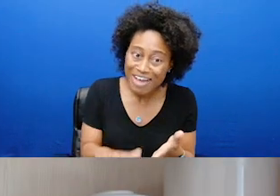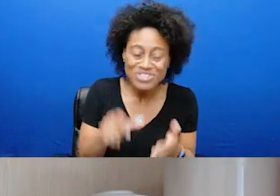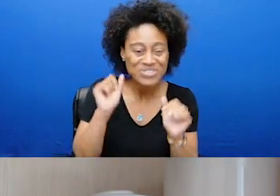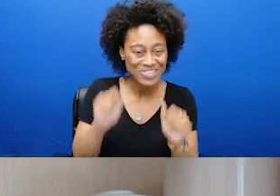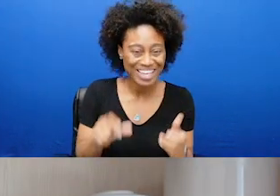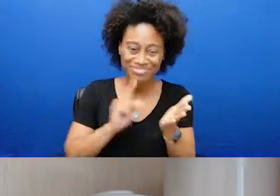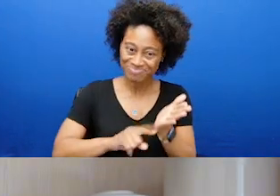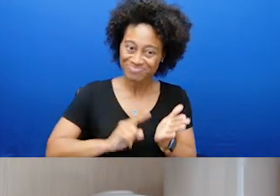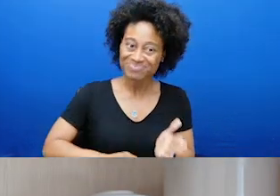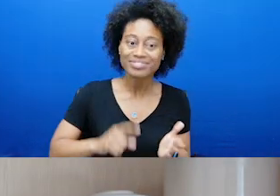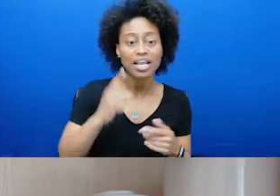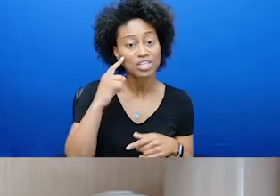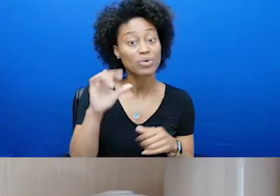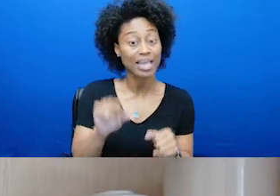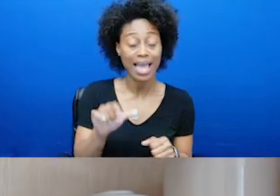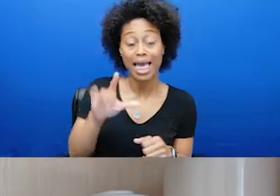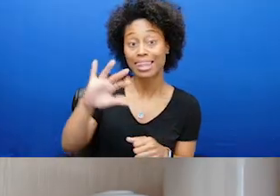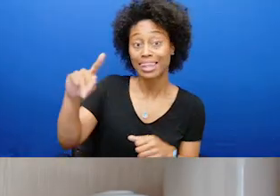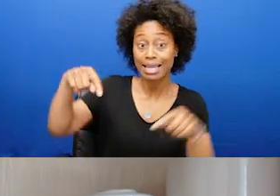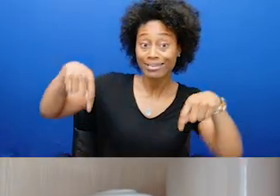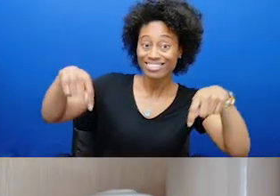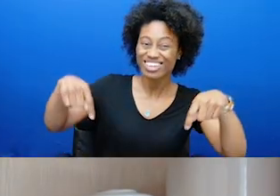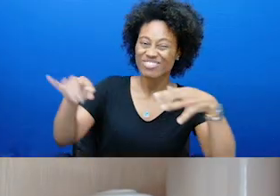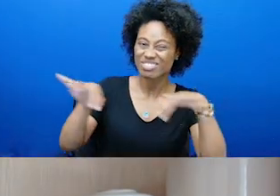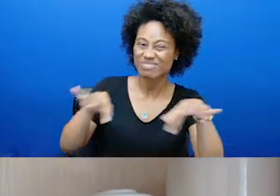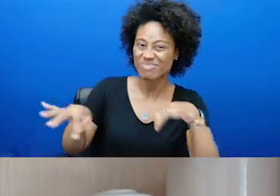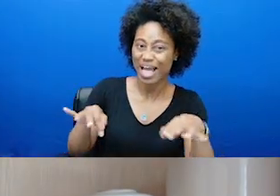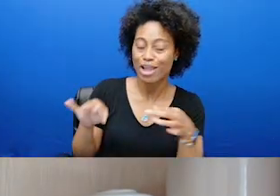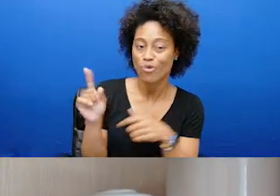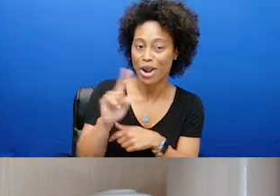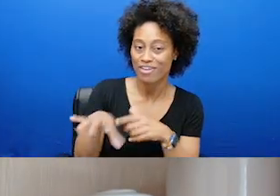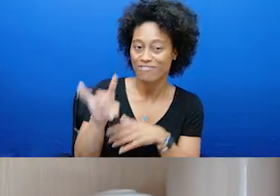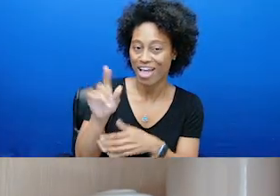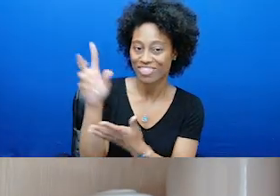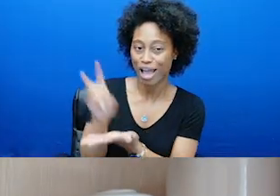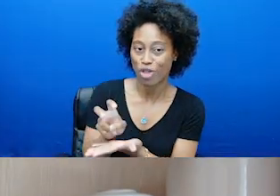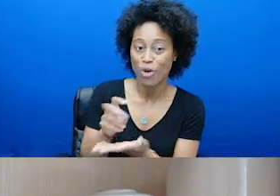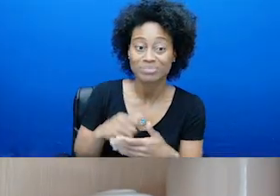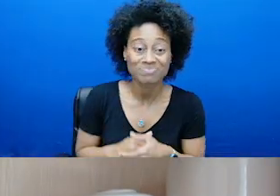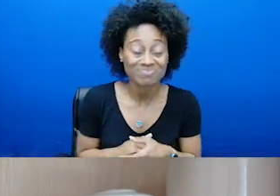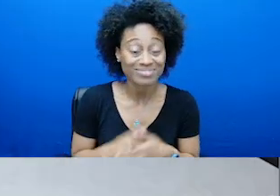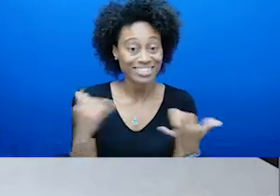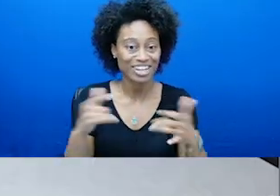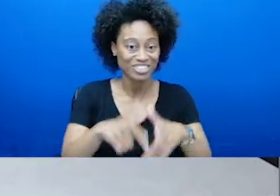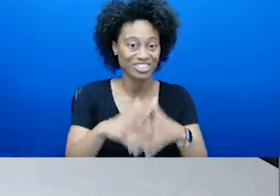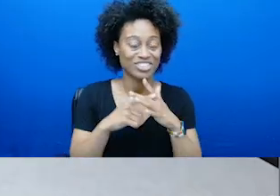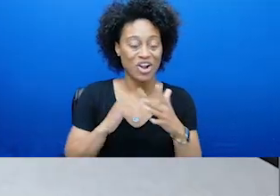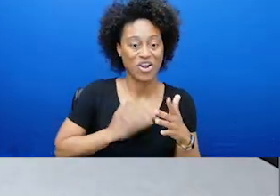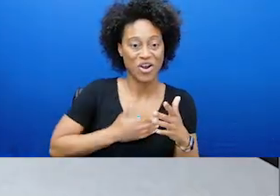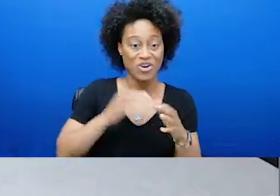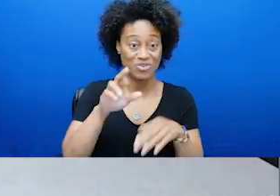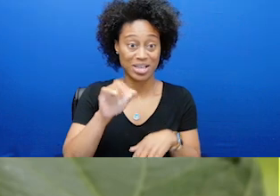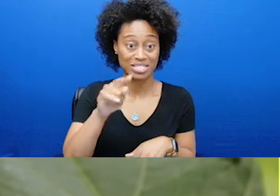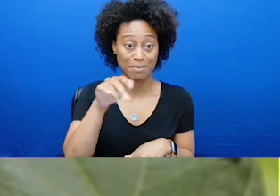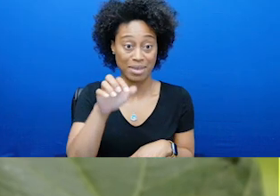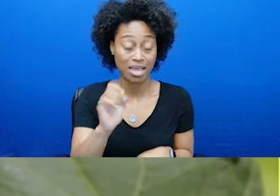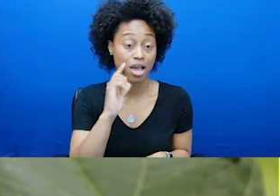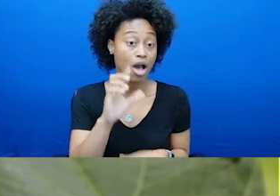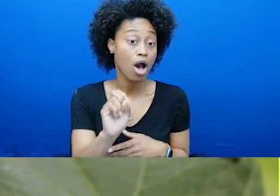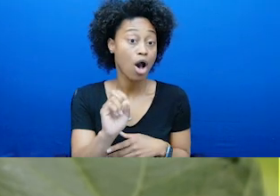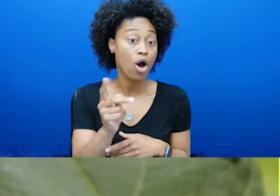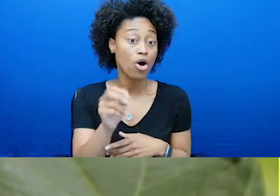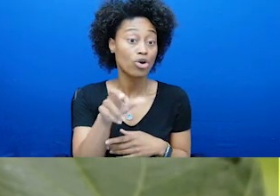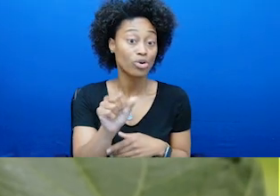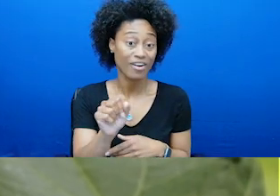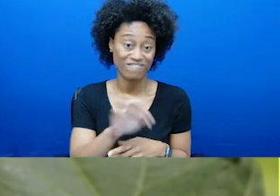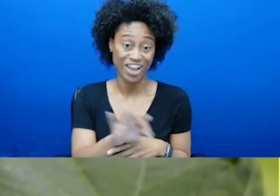the links to this guide in the description of this video. Now let's get into these recipes. First up, we're making okra fries. Okra is